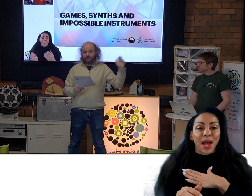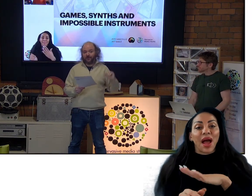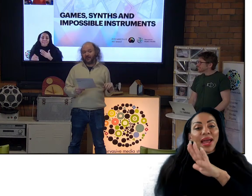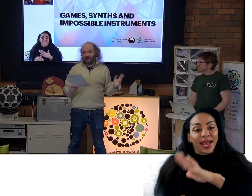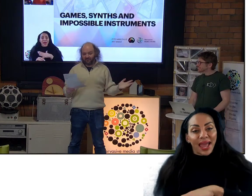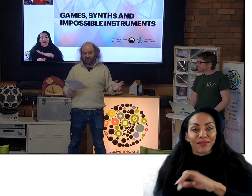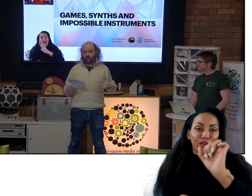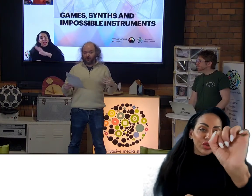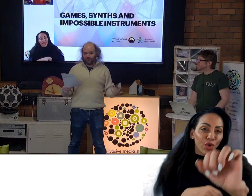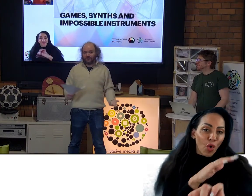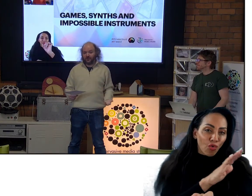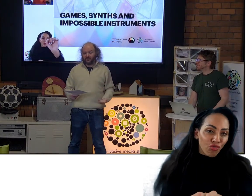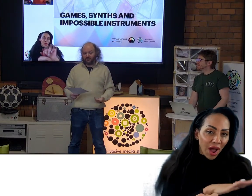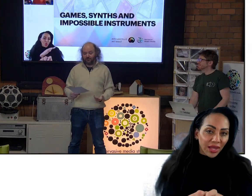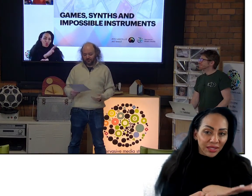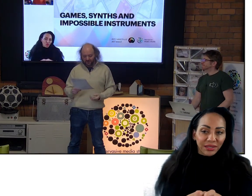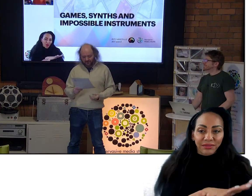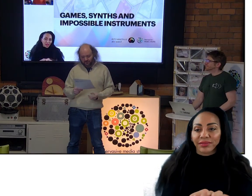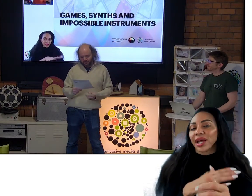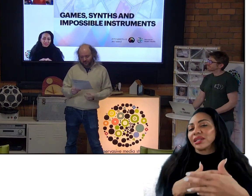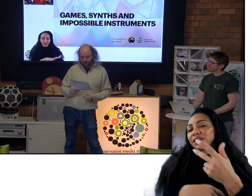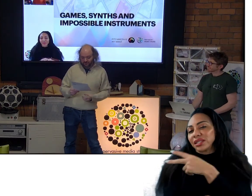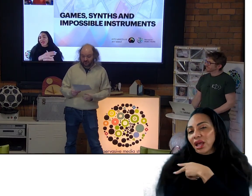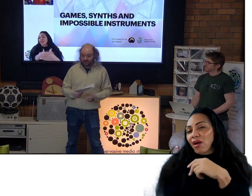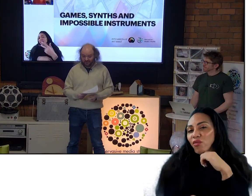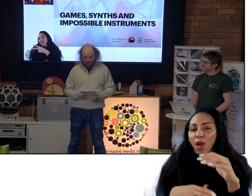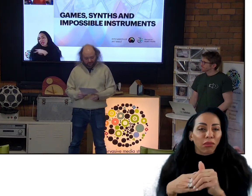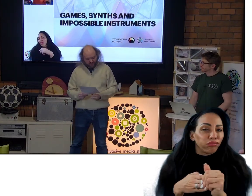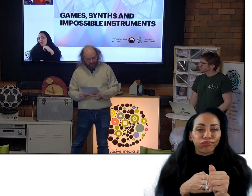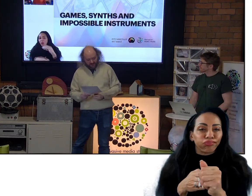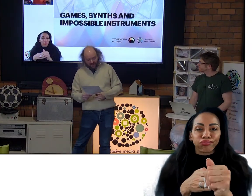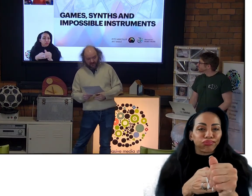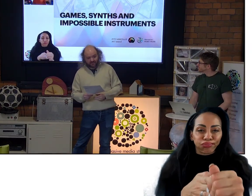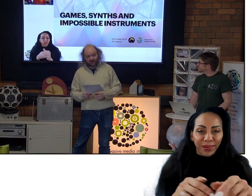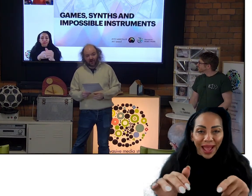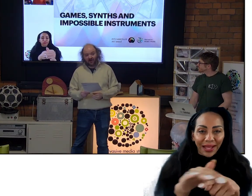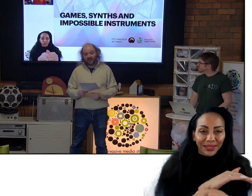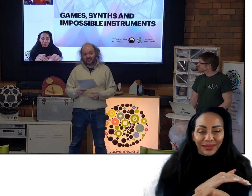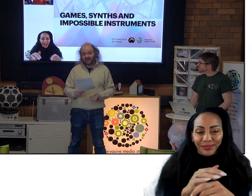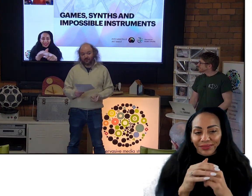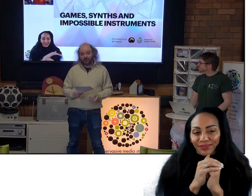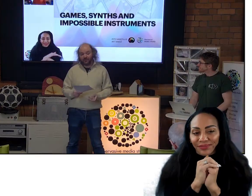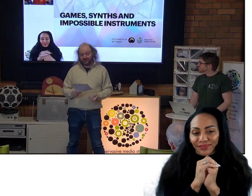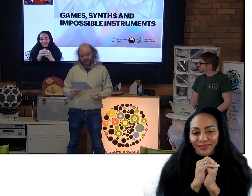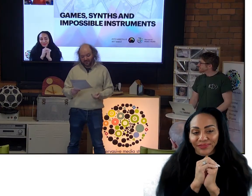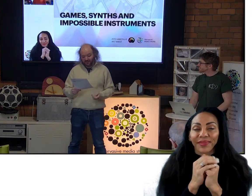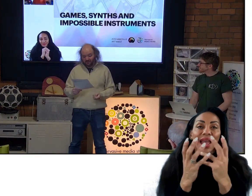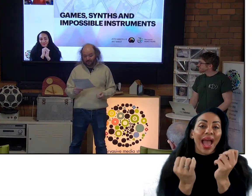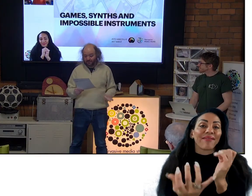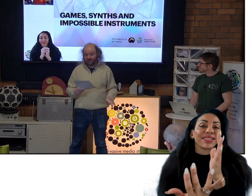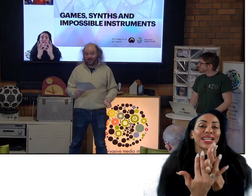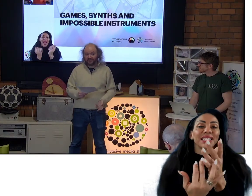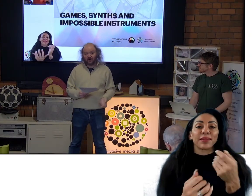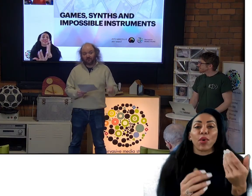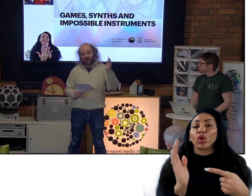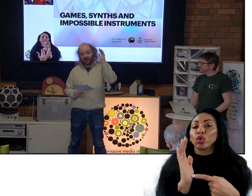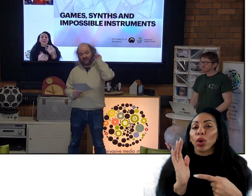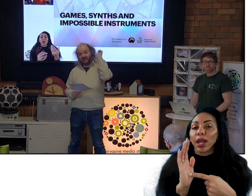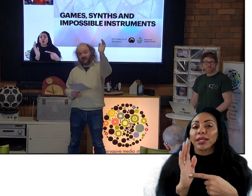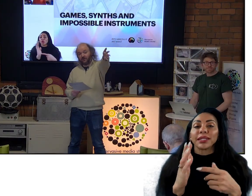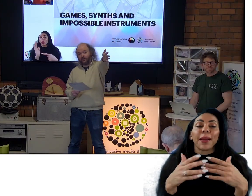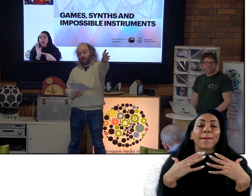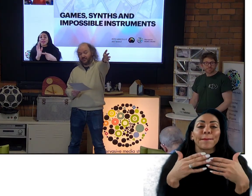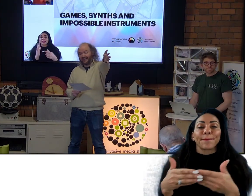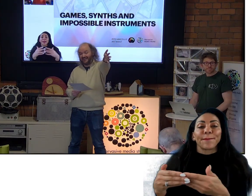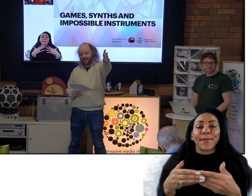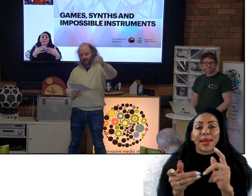end. But in any event, one of the studio team will direct you towards them should you need them. And there are accessible toilets, including baby change, over there in